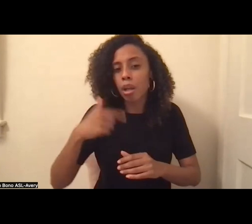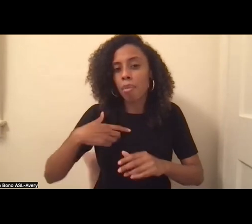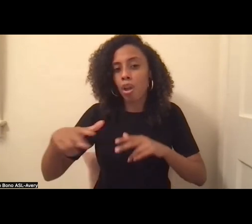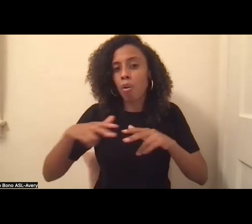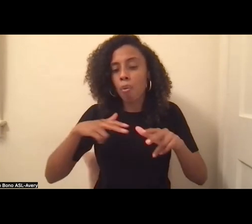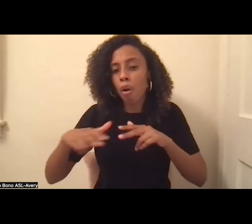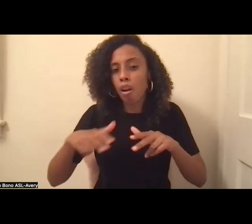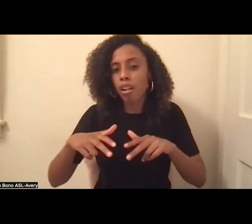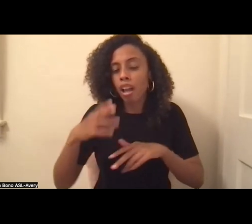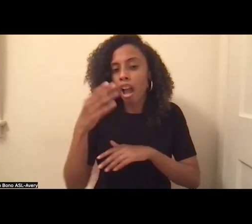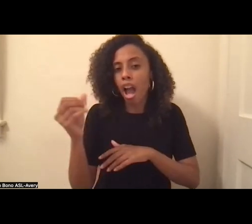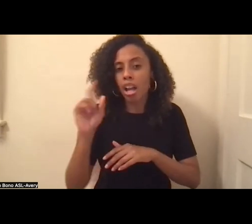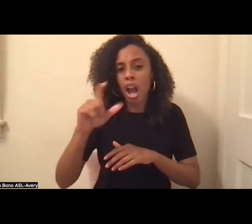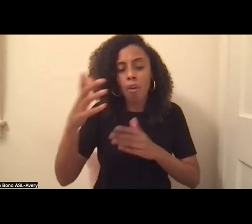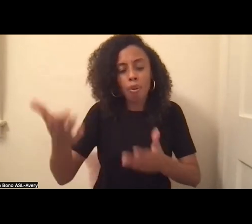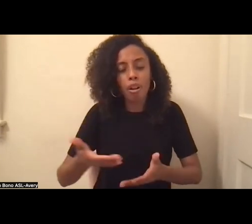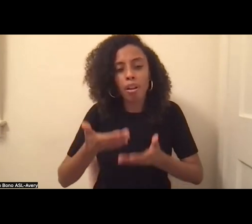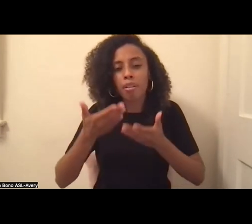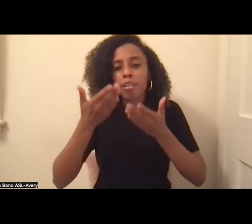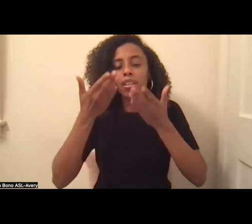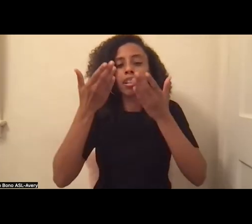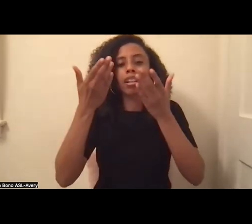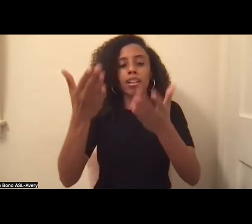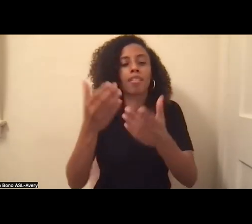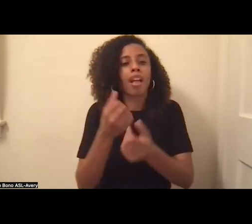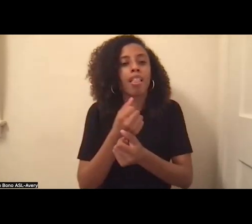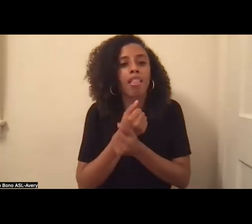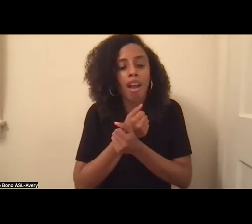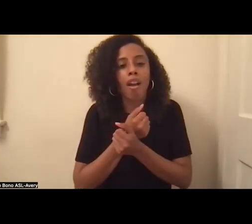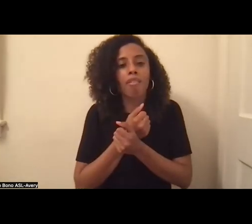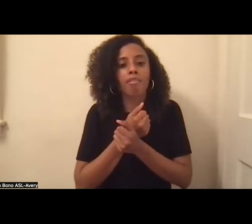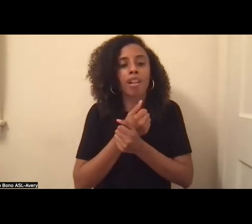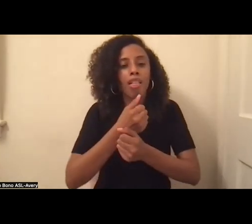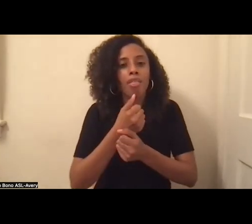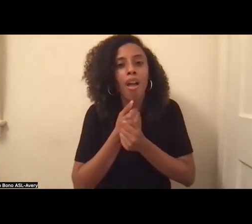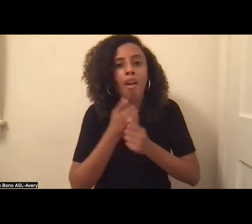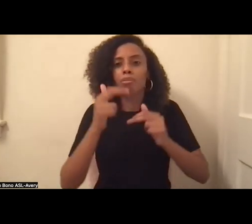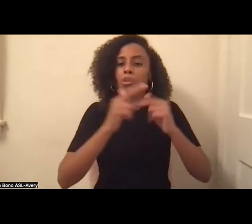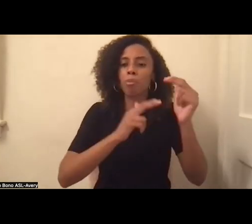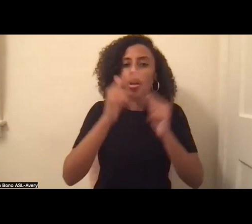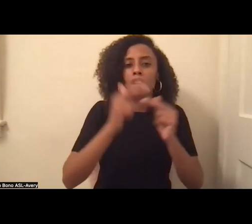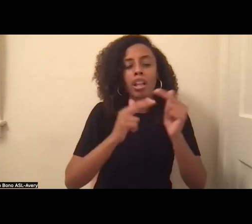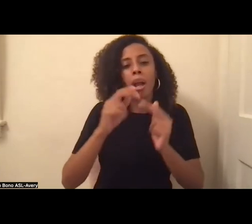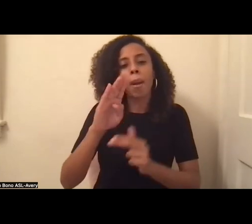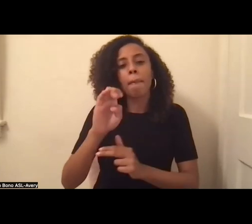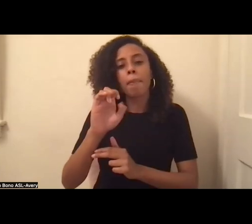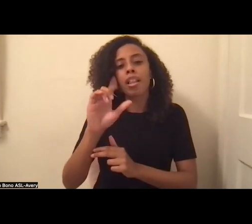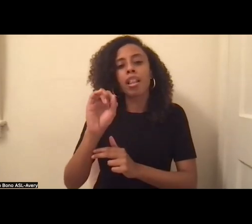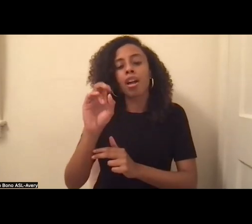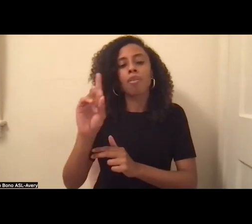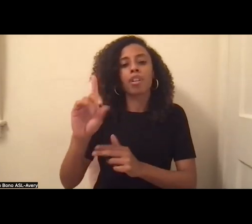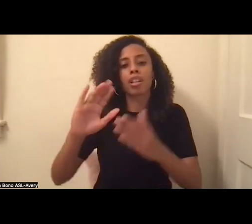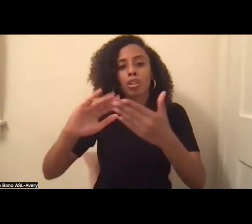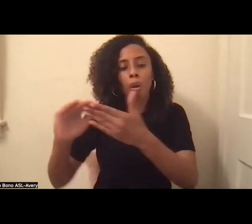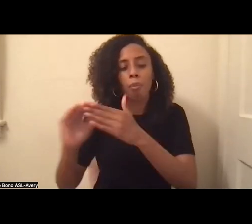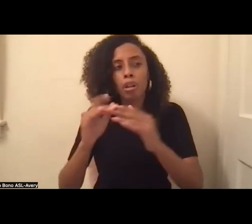uplift that love is the building of beloved community, is deciding to come together with